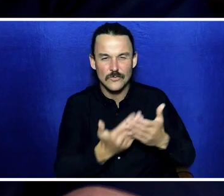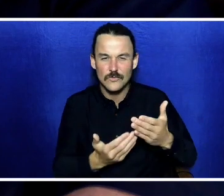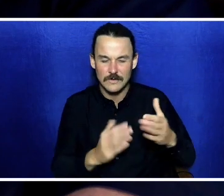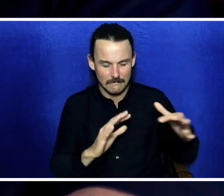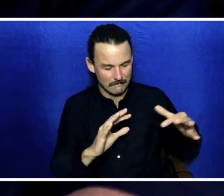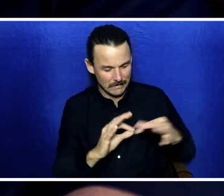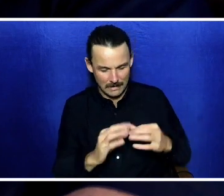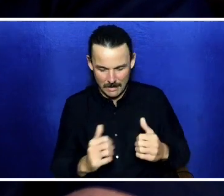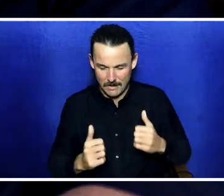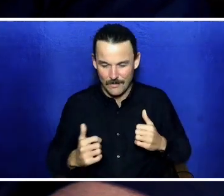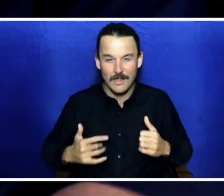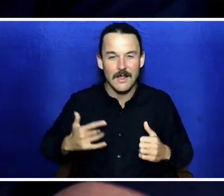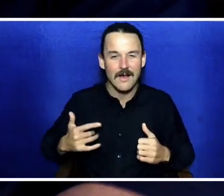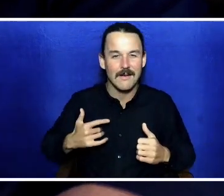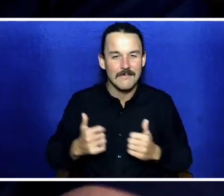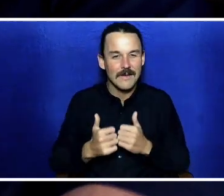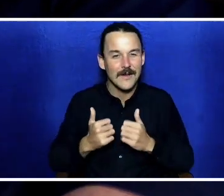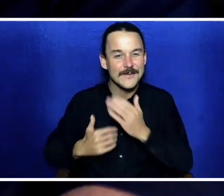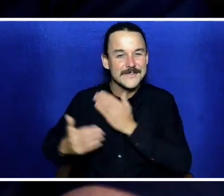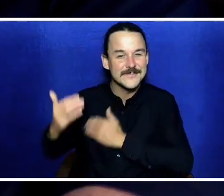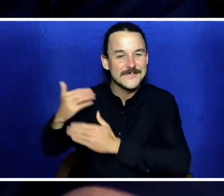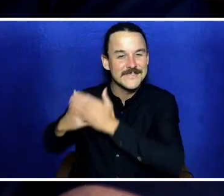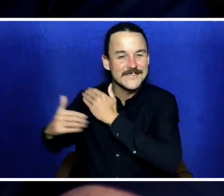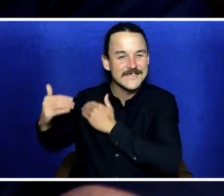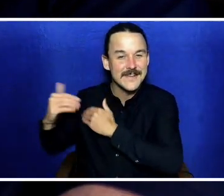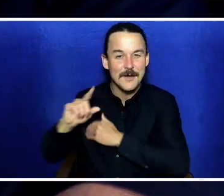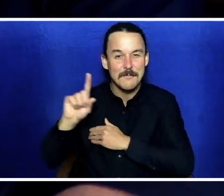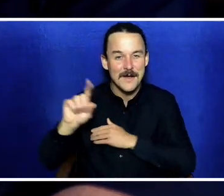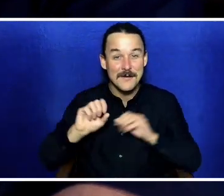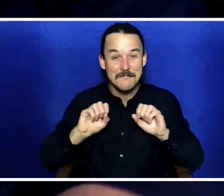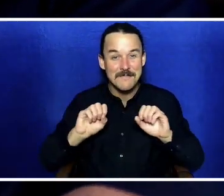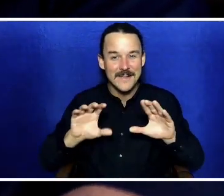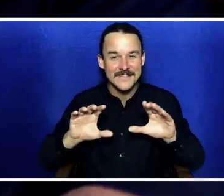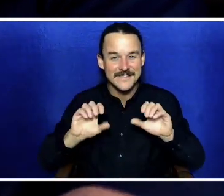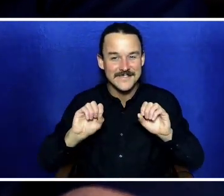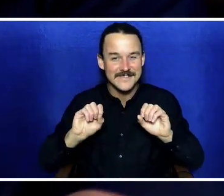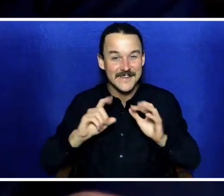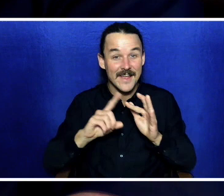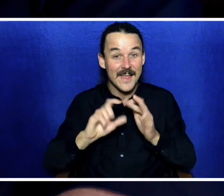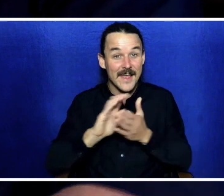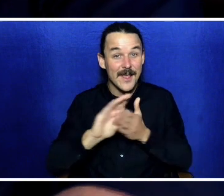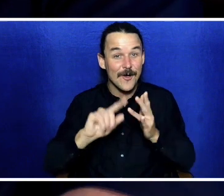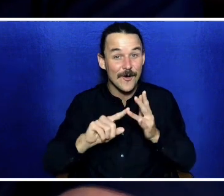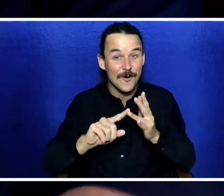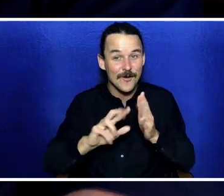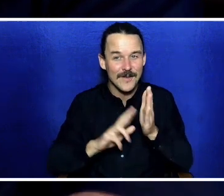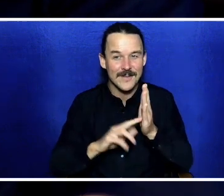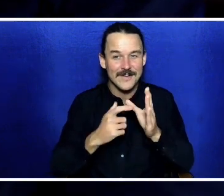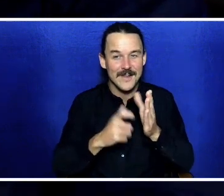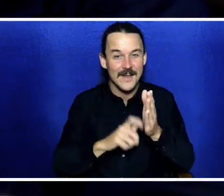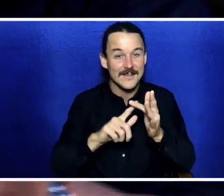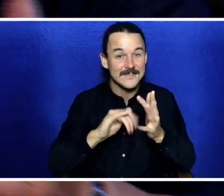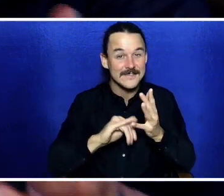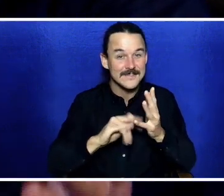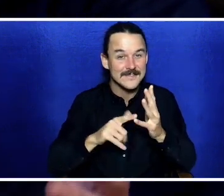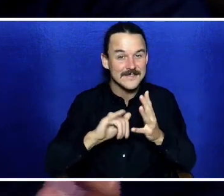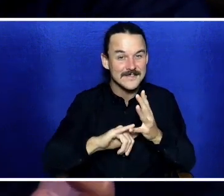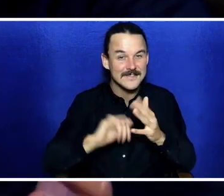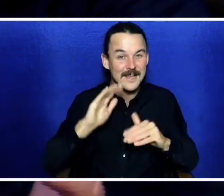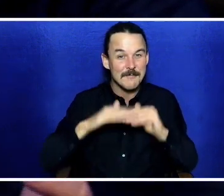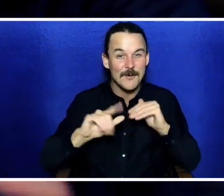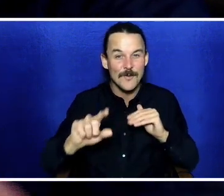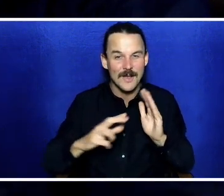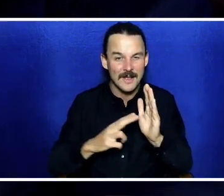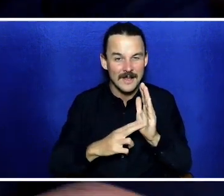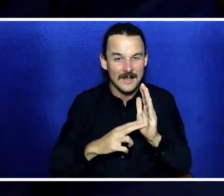classic story of the nymph who was forever in love with a beautiful youth who ignored her, becoming self-obsessed with his own